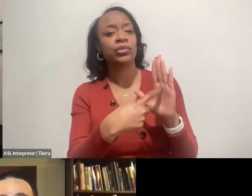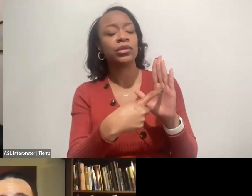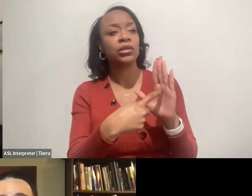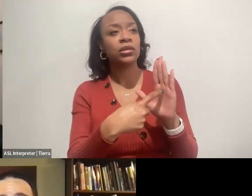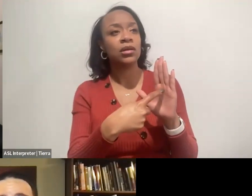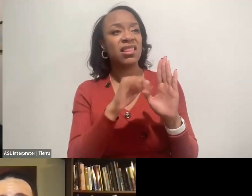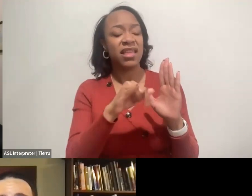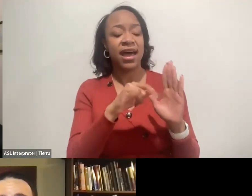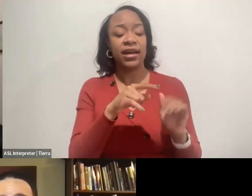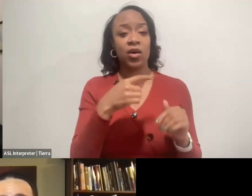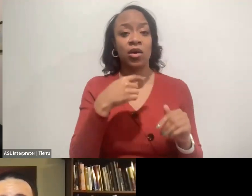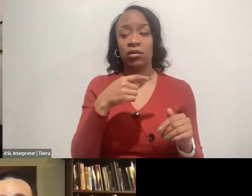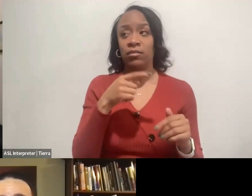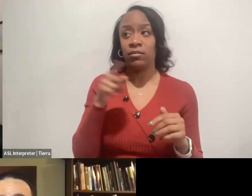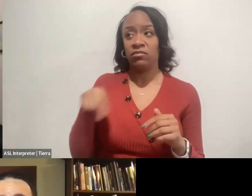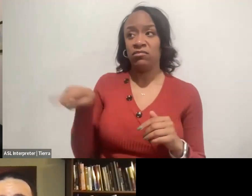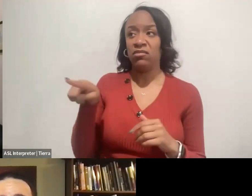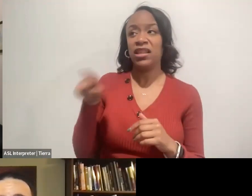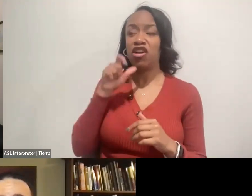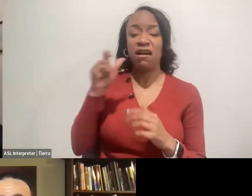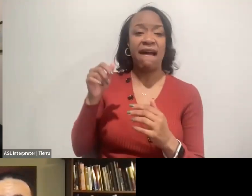the situation in Gaza.